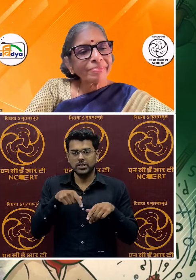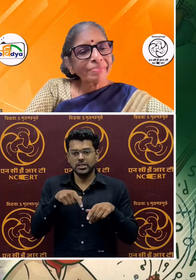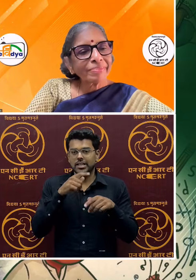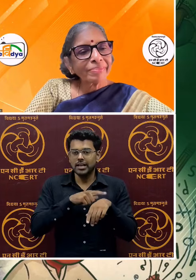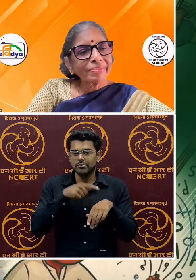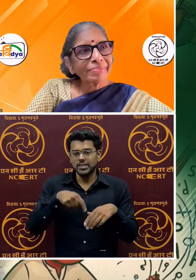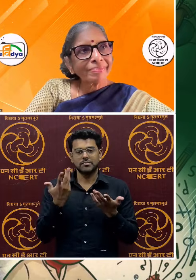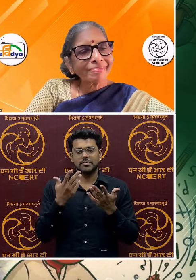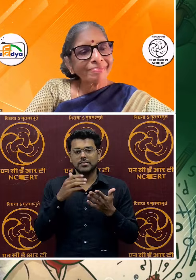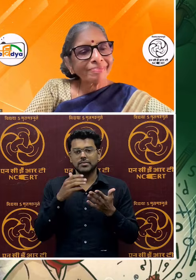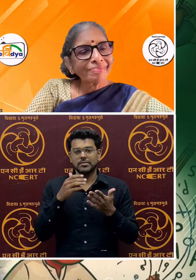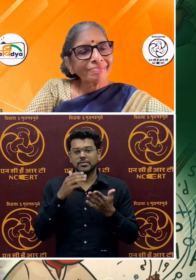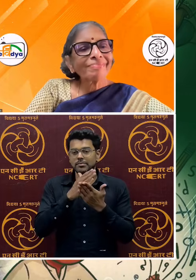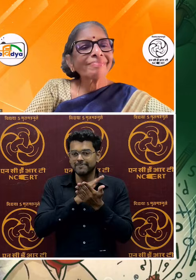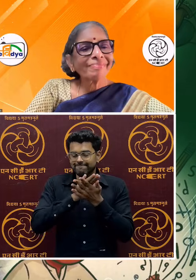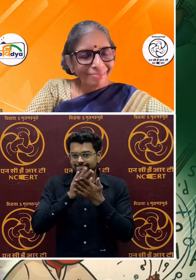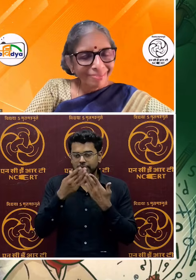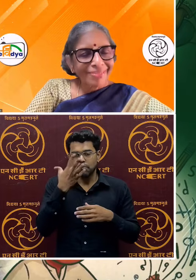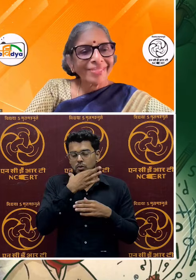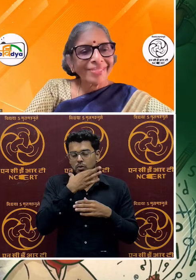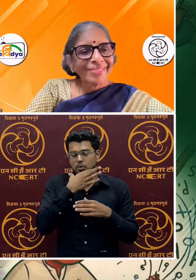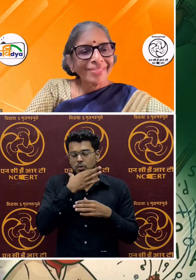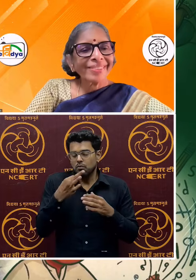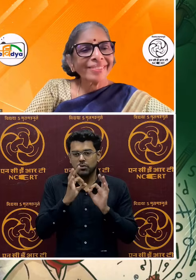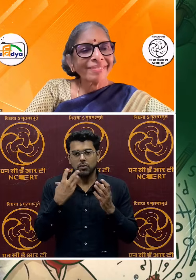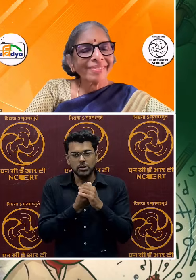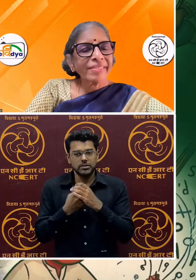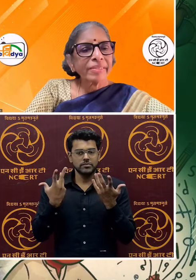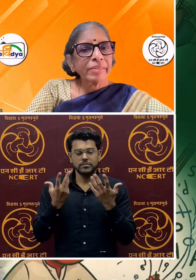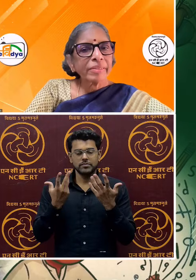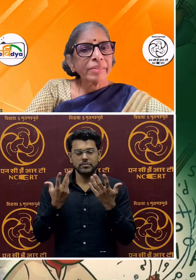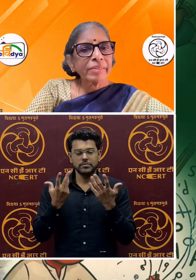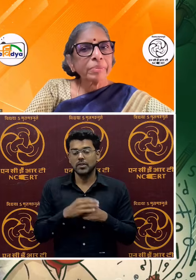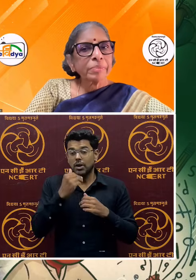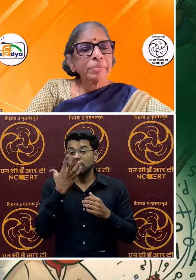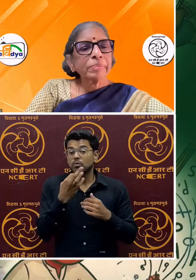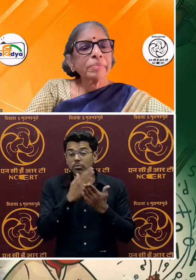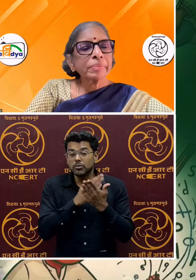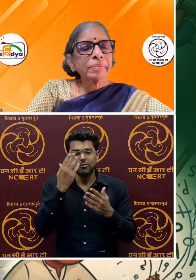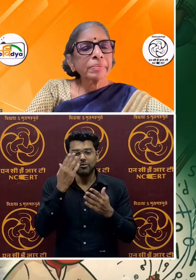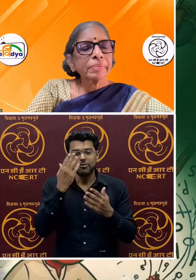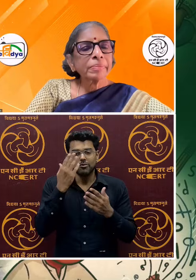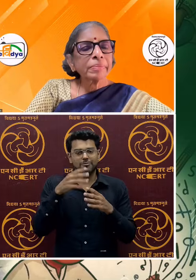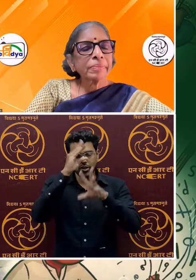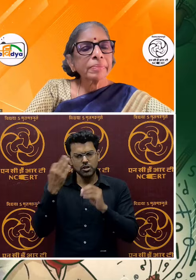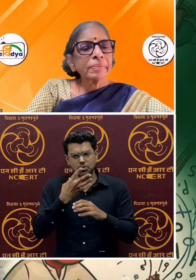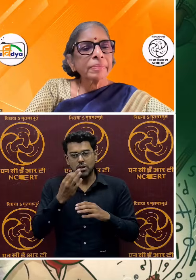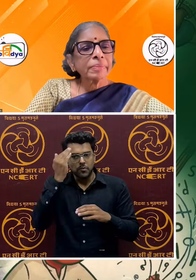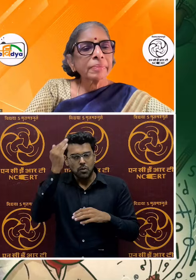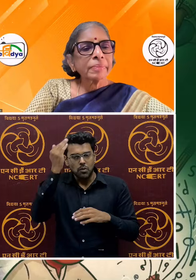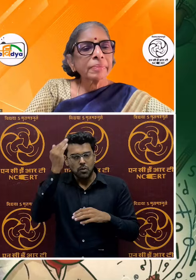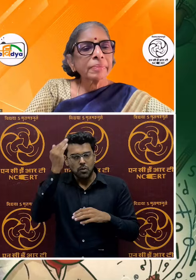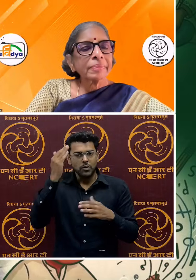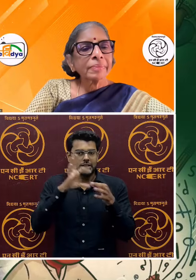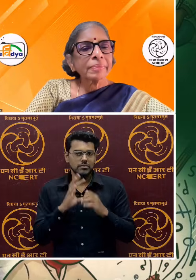for me to basically wrap up this beautiful session of ours. I would say beautiful because we learned so many new things that it has enhanced our knowledge base,